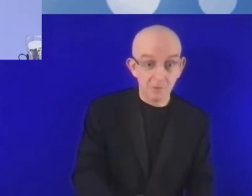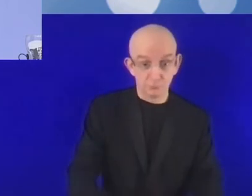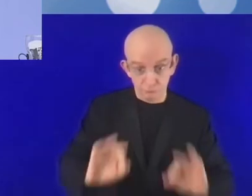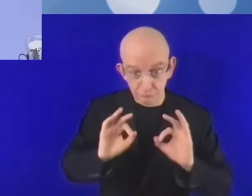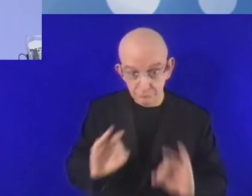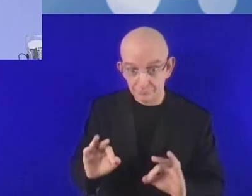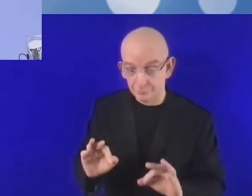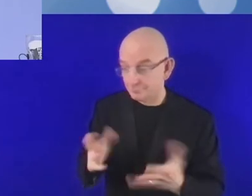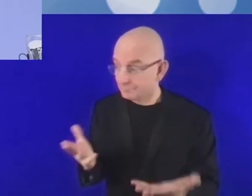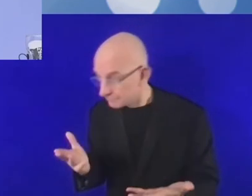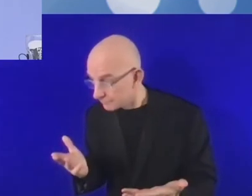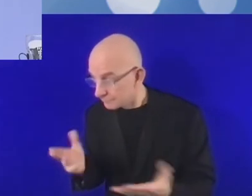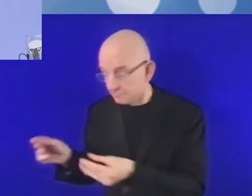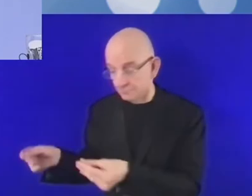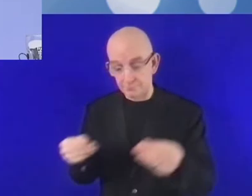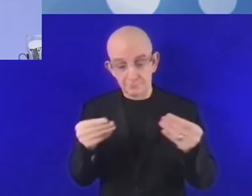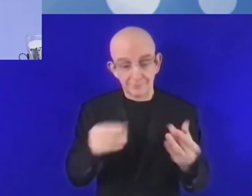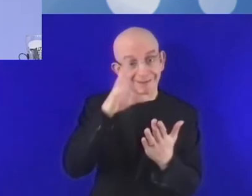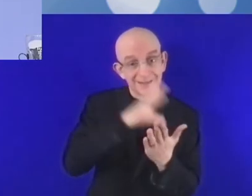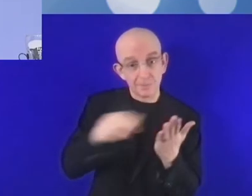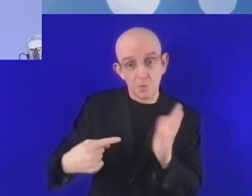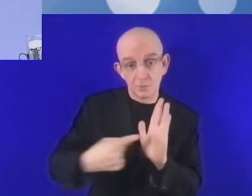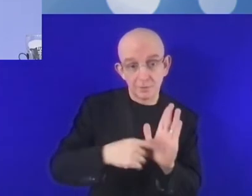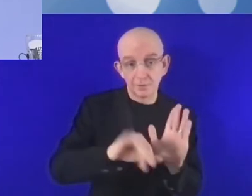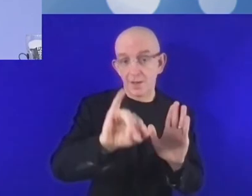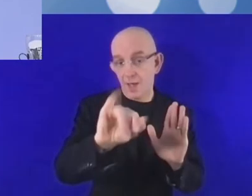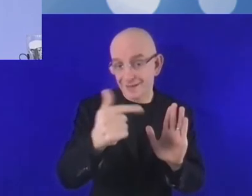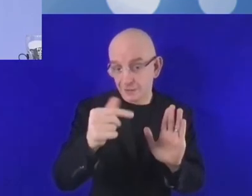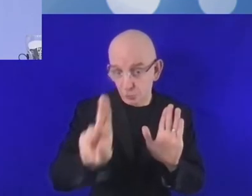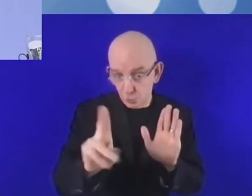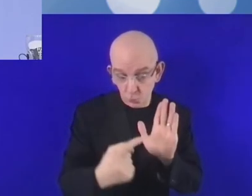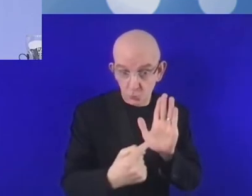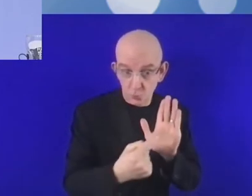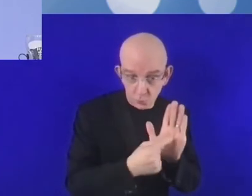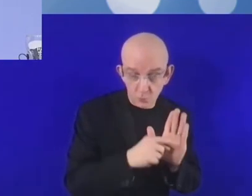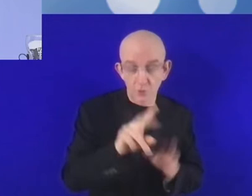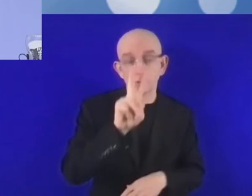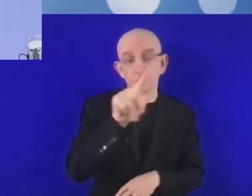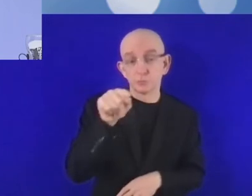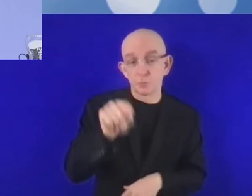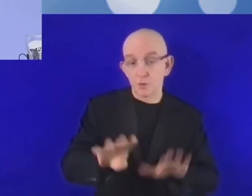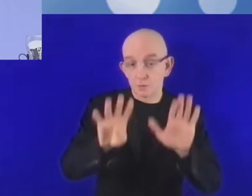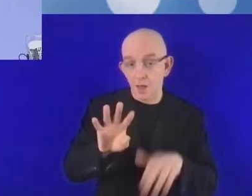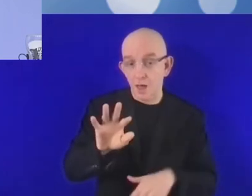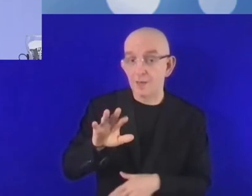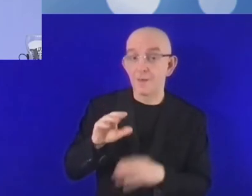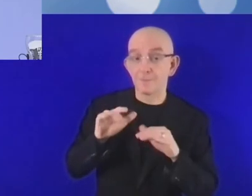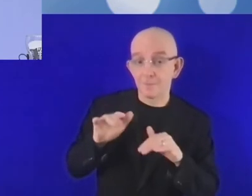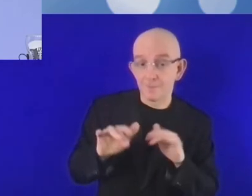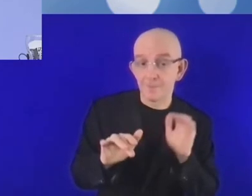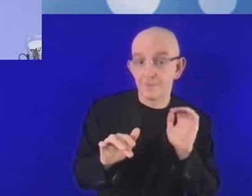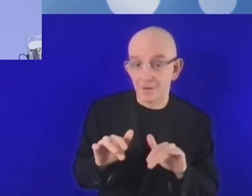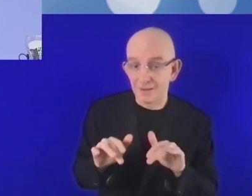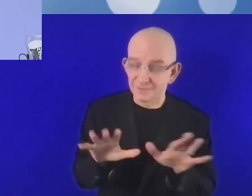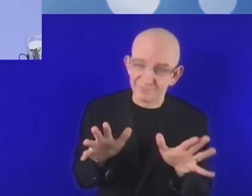offline who have not used that opportunity so awareness and you know